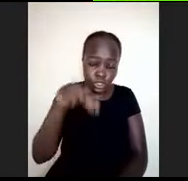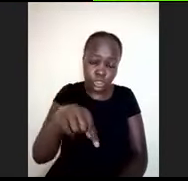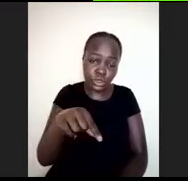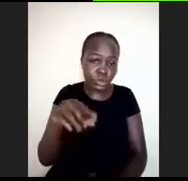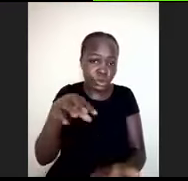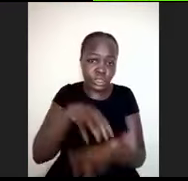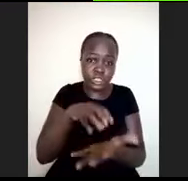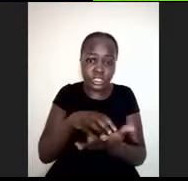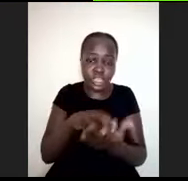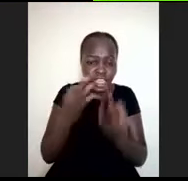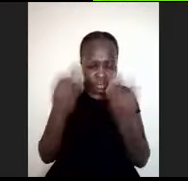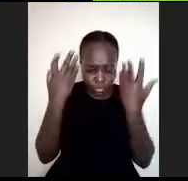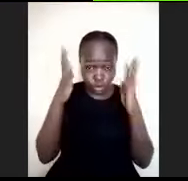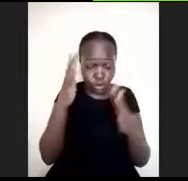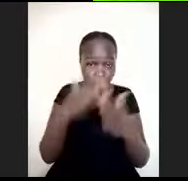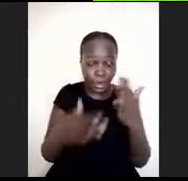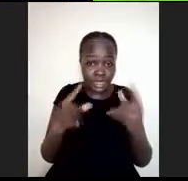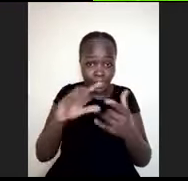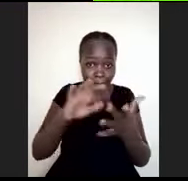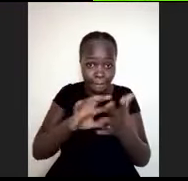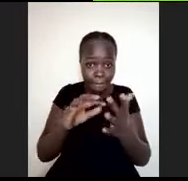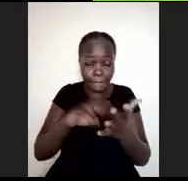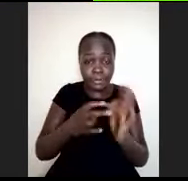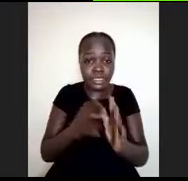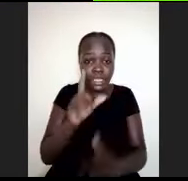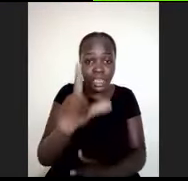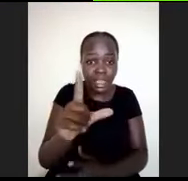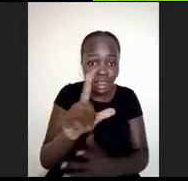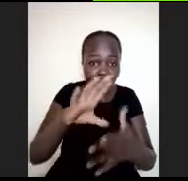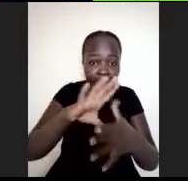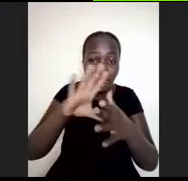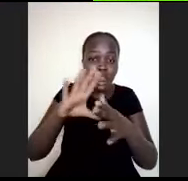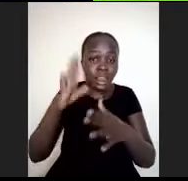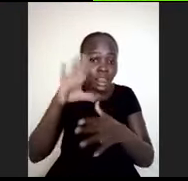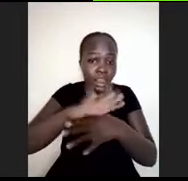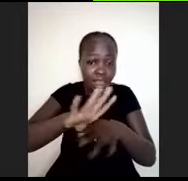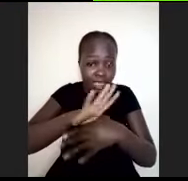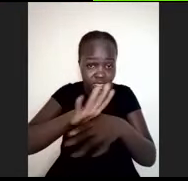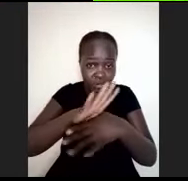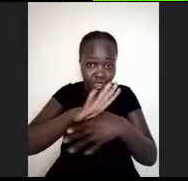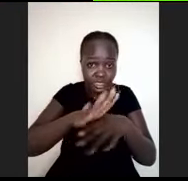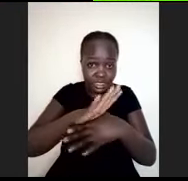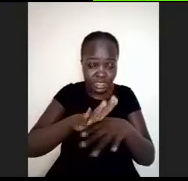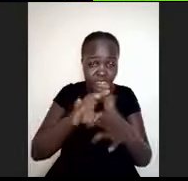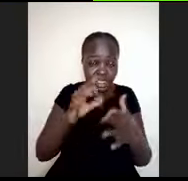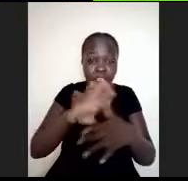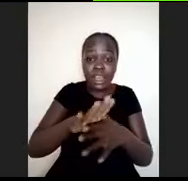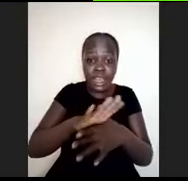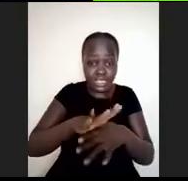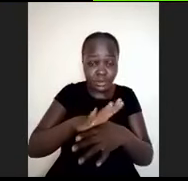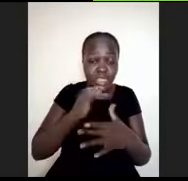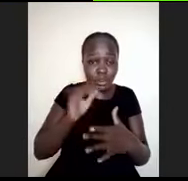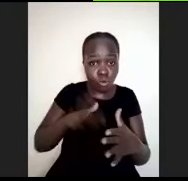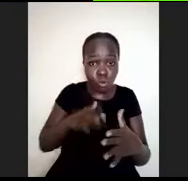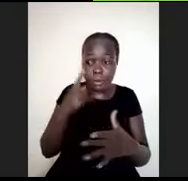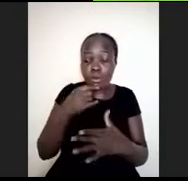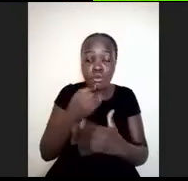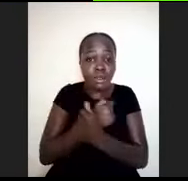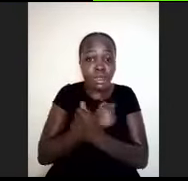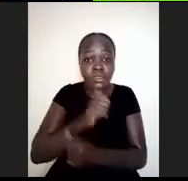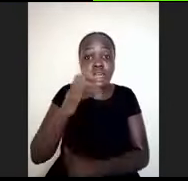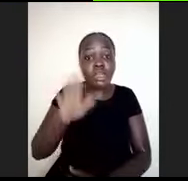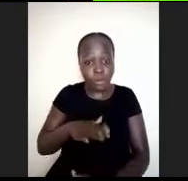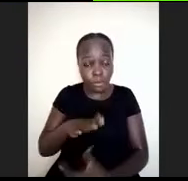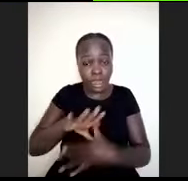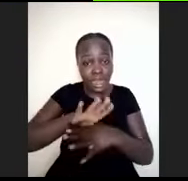LGBTQ means, L stands for lesbian. Lesbian is basically a woman who's attracted to another woman.